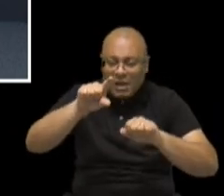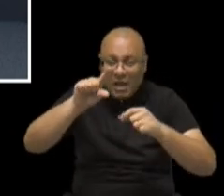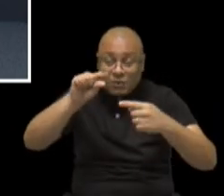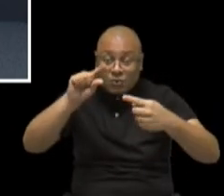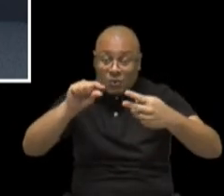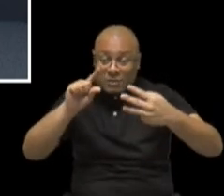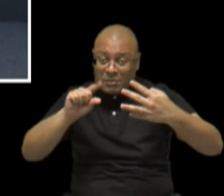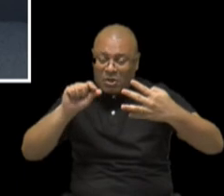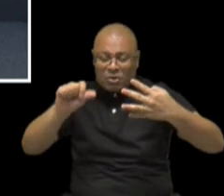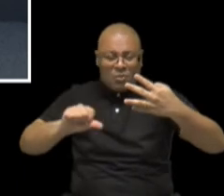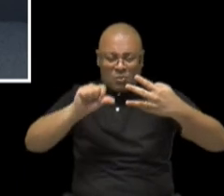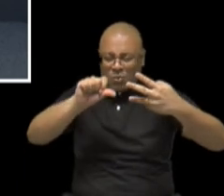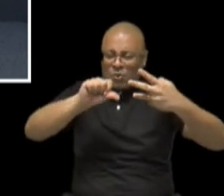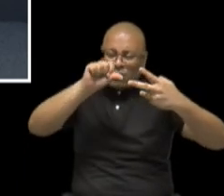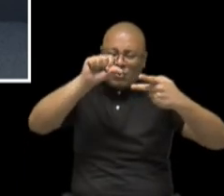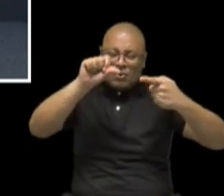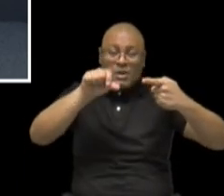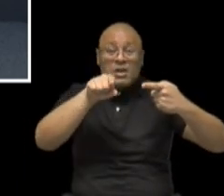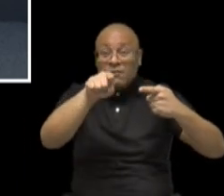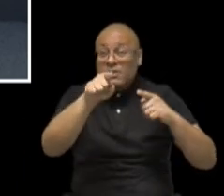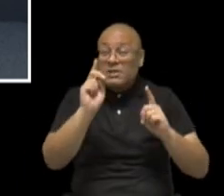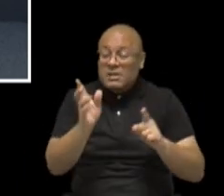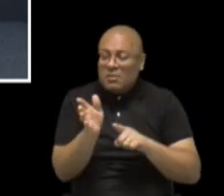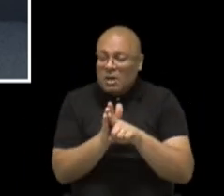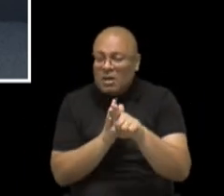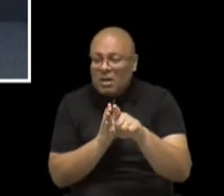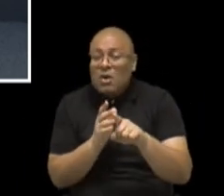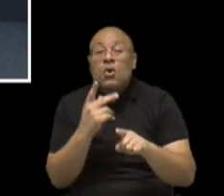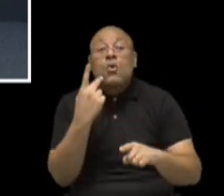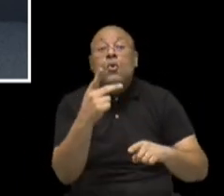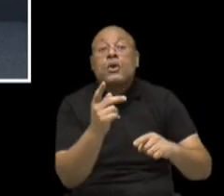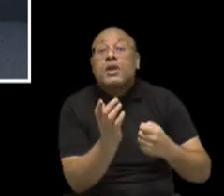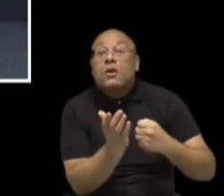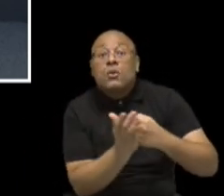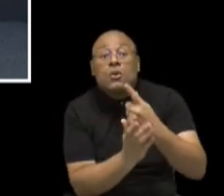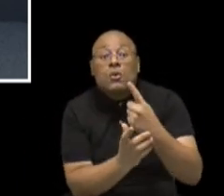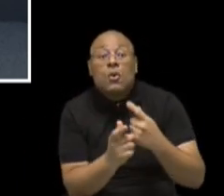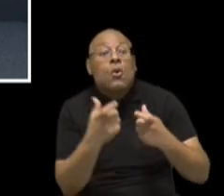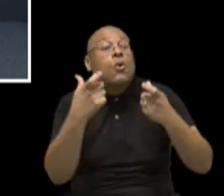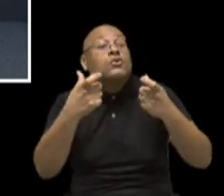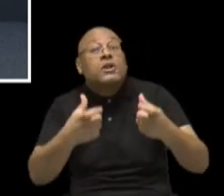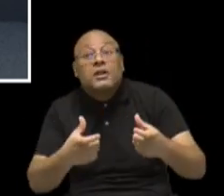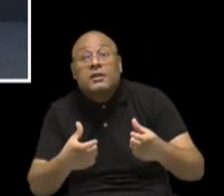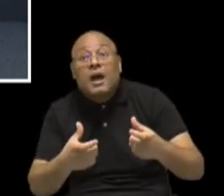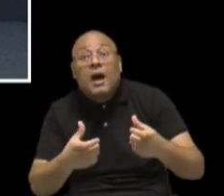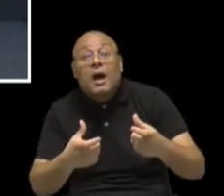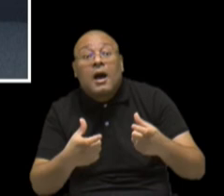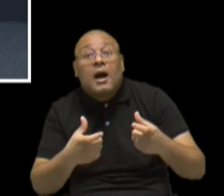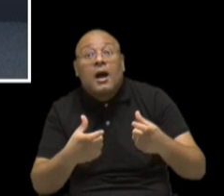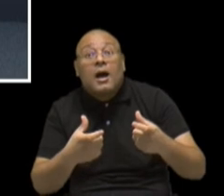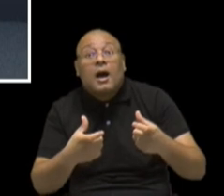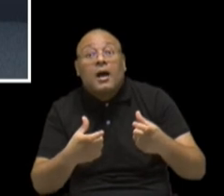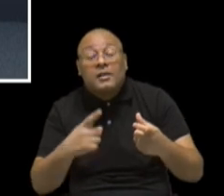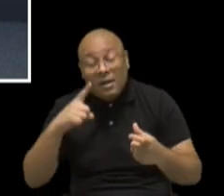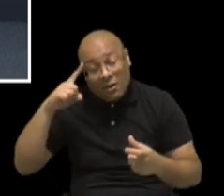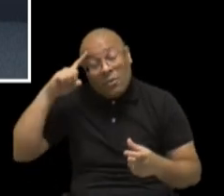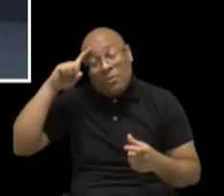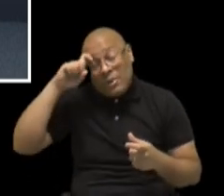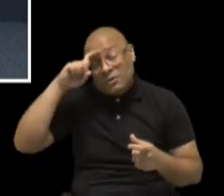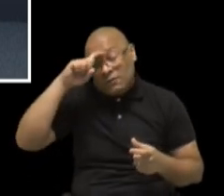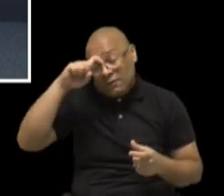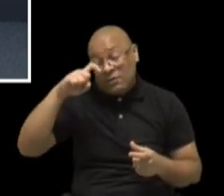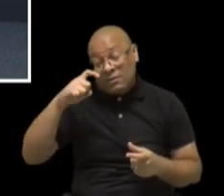then you're really questioning who's our customer, what does he want, you know, and that's very difficult now to